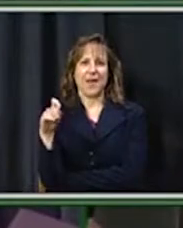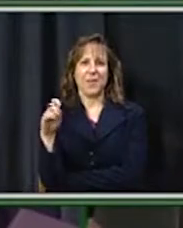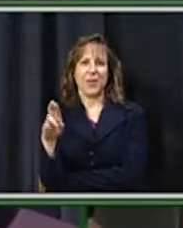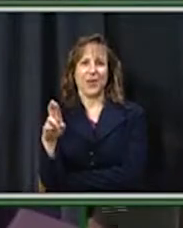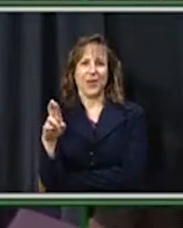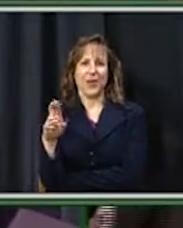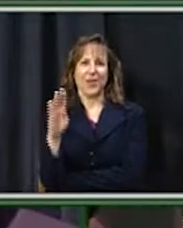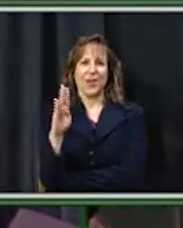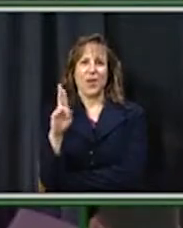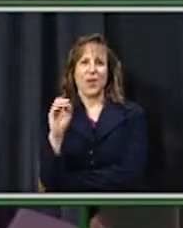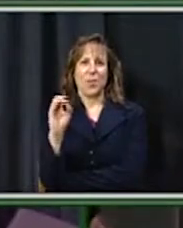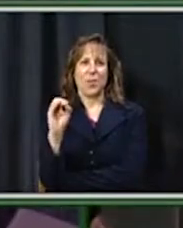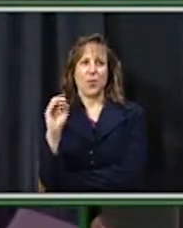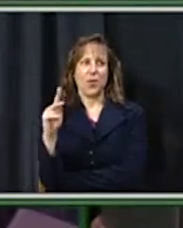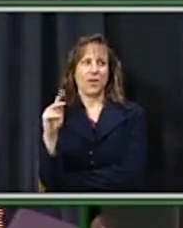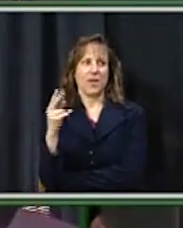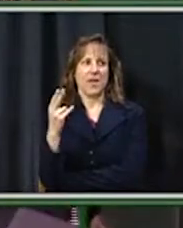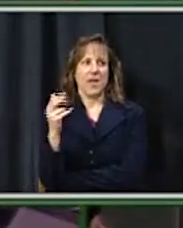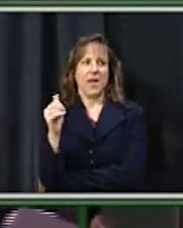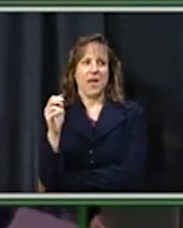Brooke Hankins.